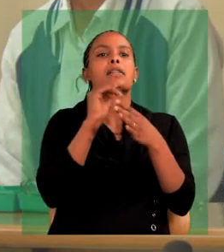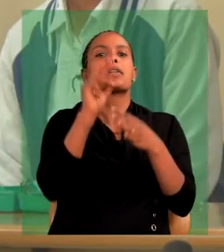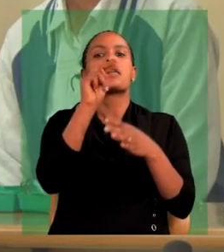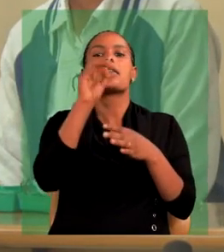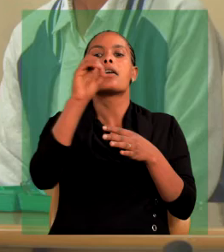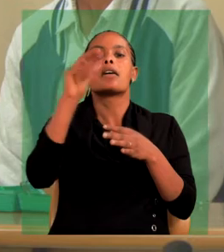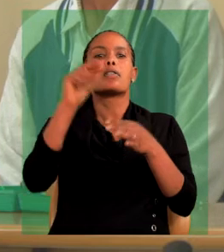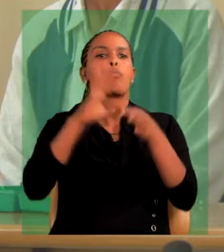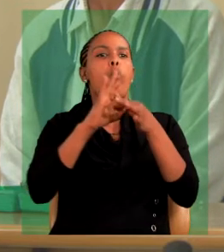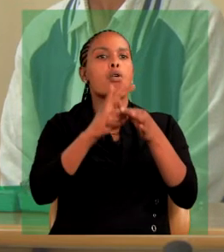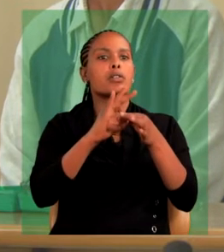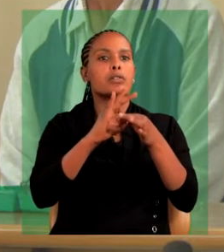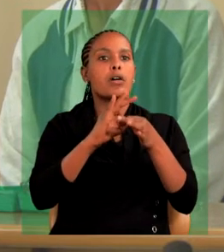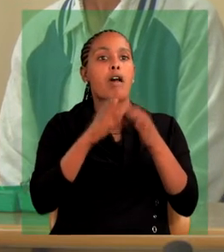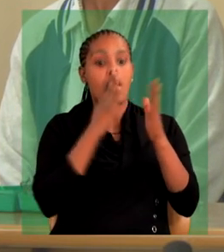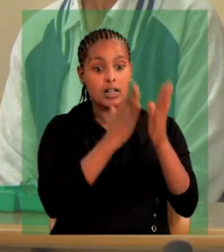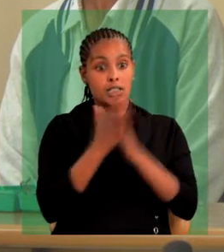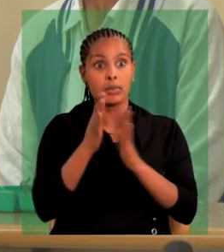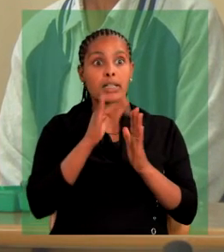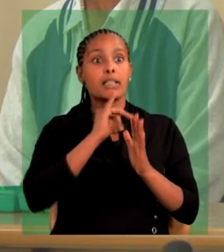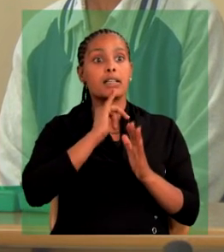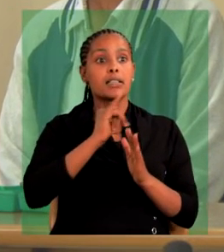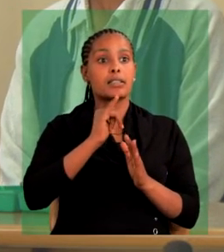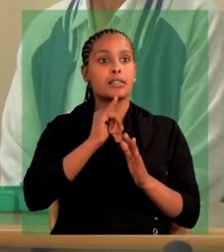the electron arrangement is